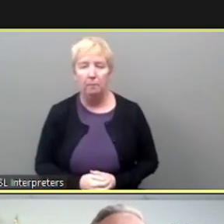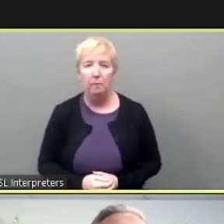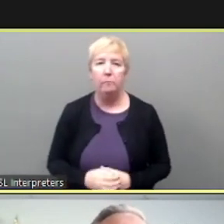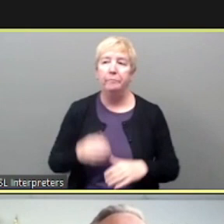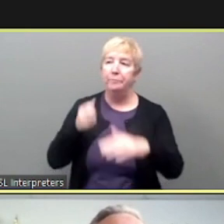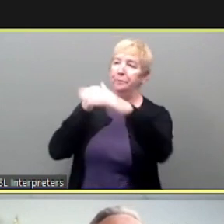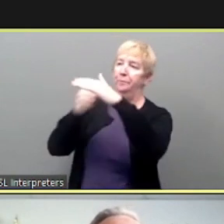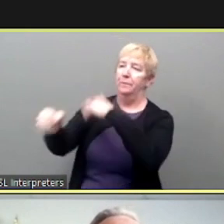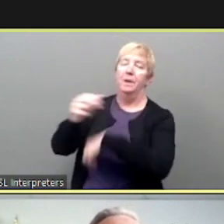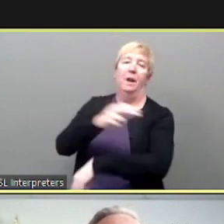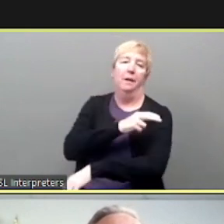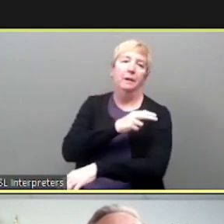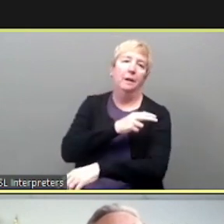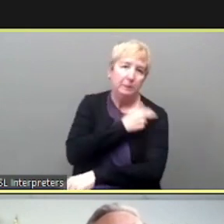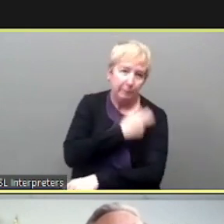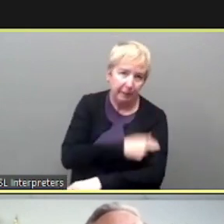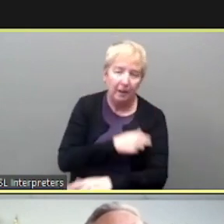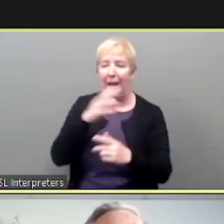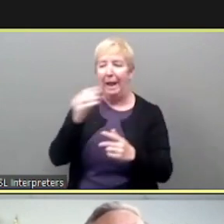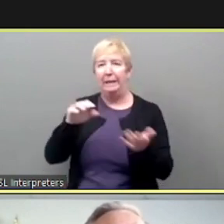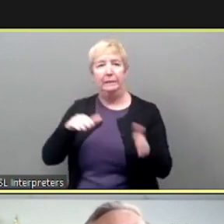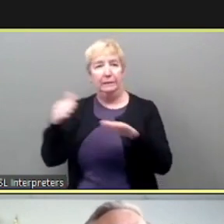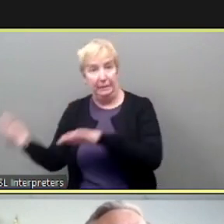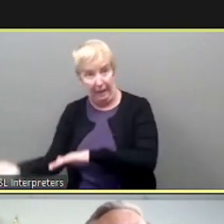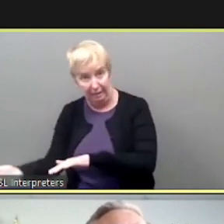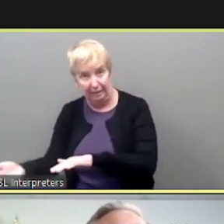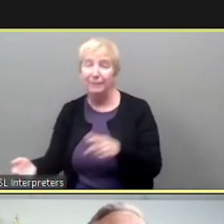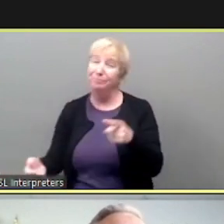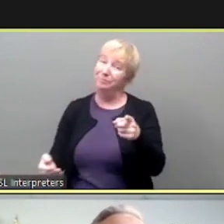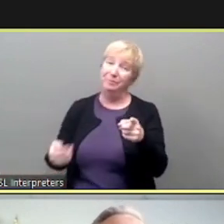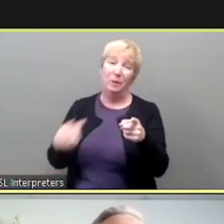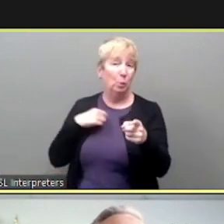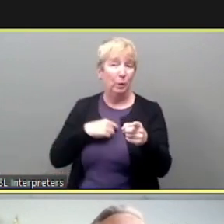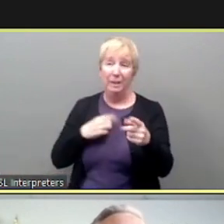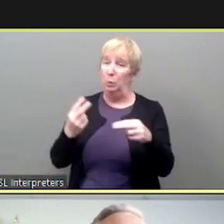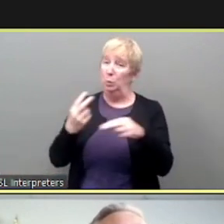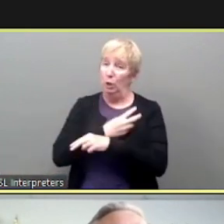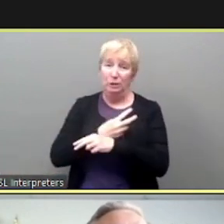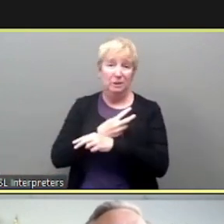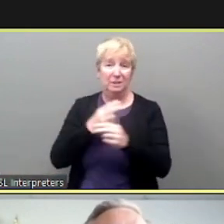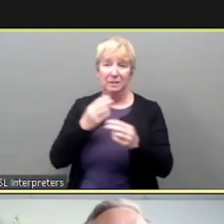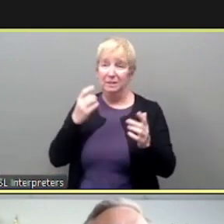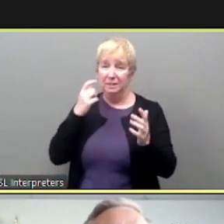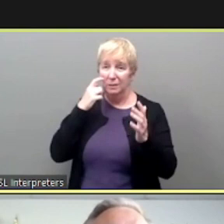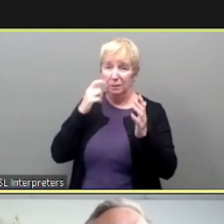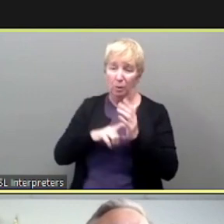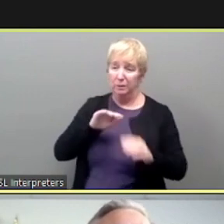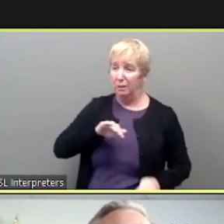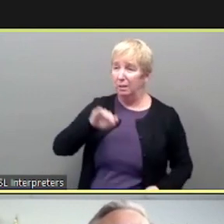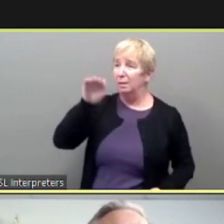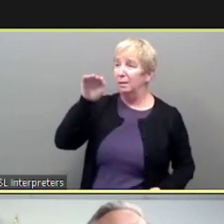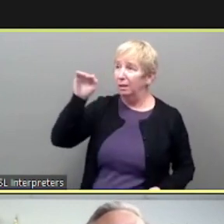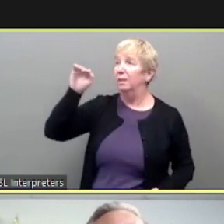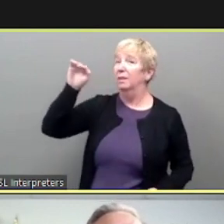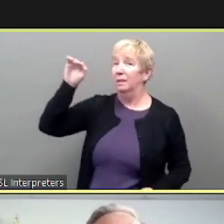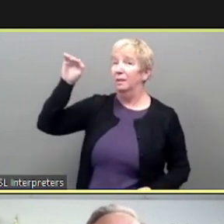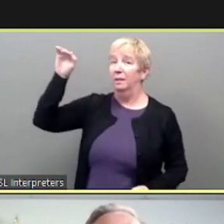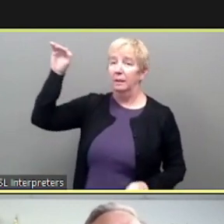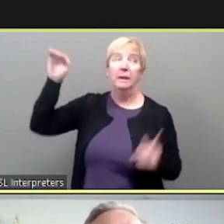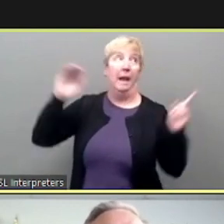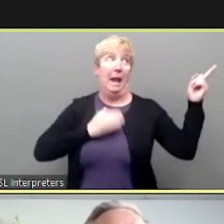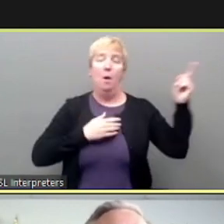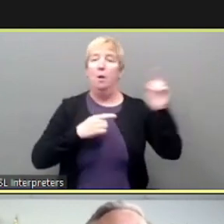Hospitalizations and deaths. We continue to move up. Modeling is predicting an increase